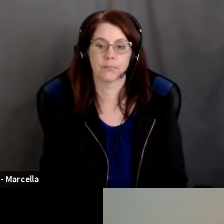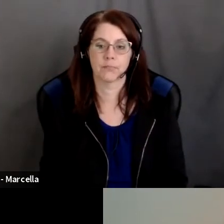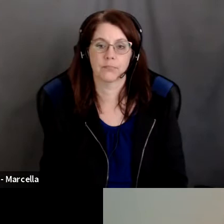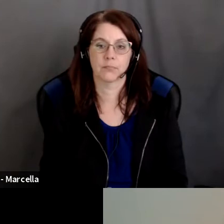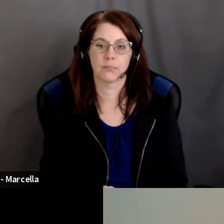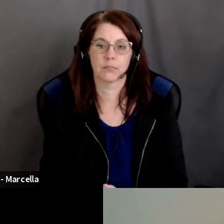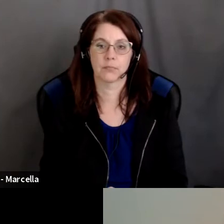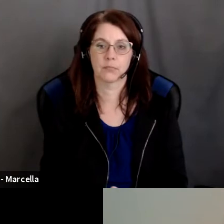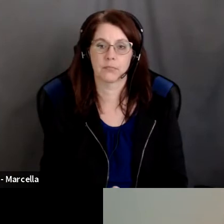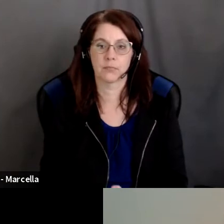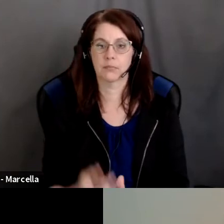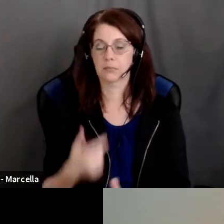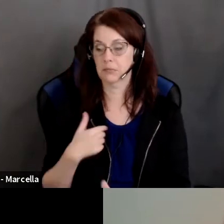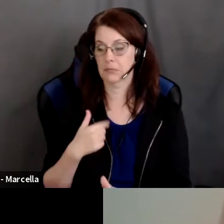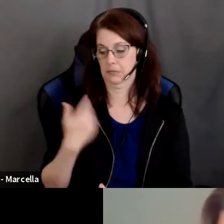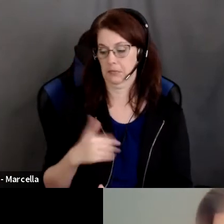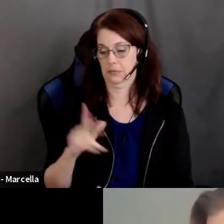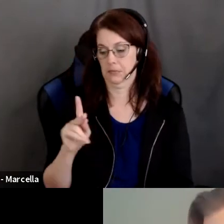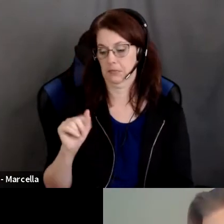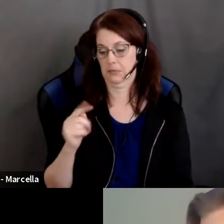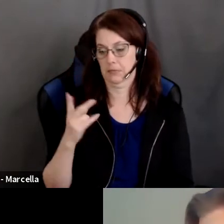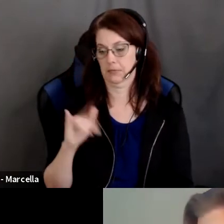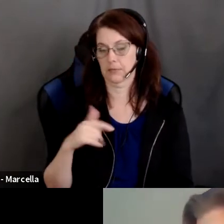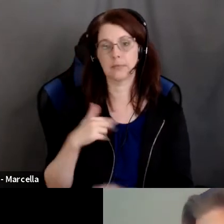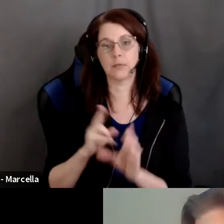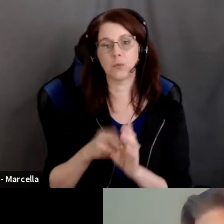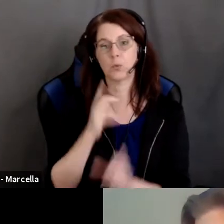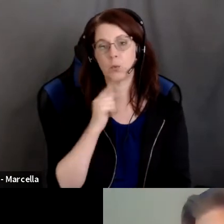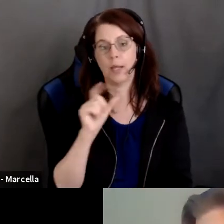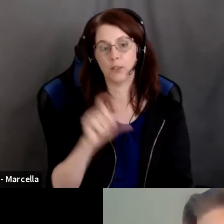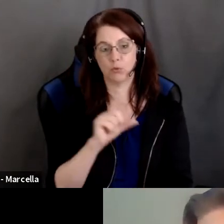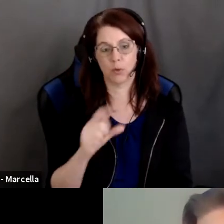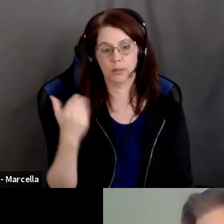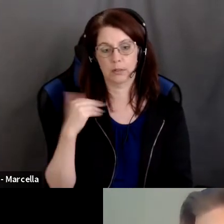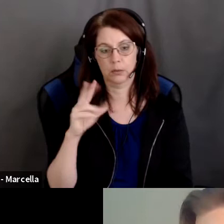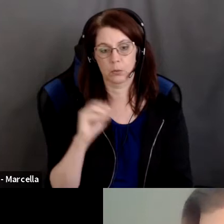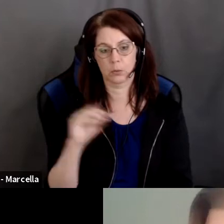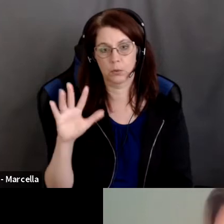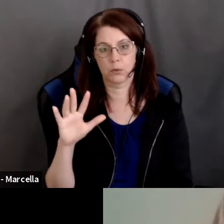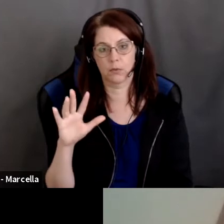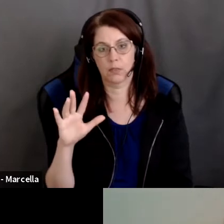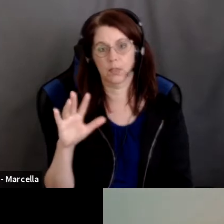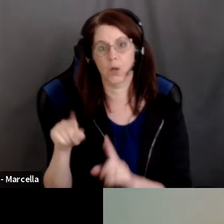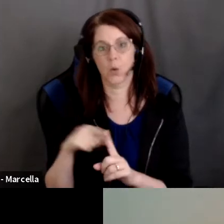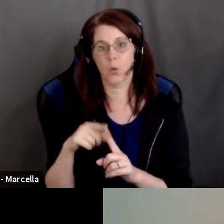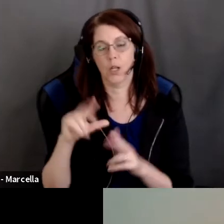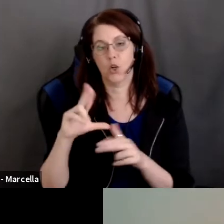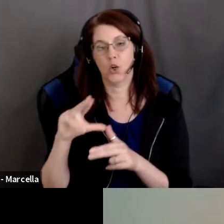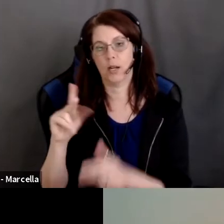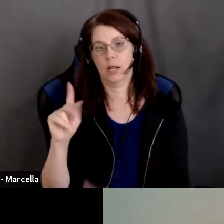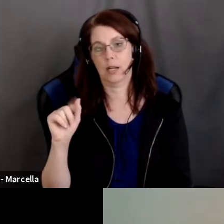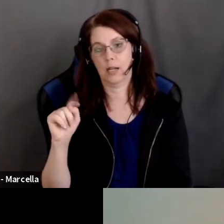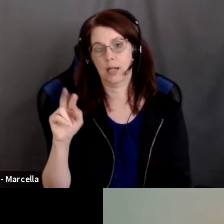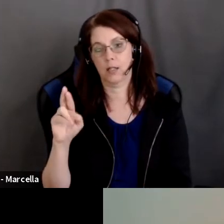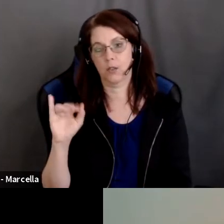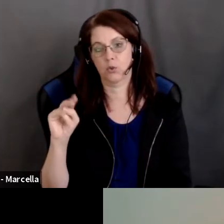I joined the Red Cross. This is Kathy, I'm sorry. I joined the Red Cross in 2005 when Katrina hit because I had some outlaws